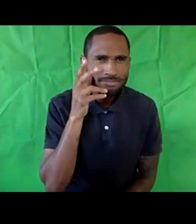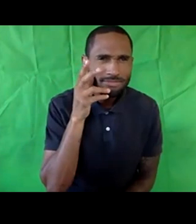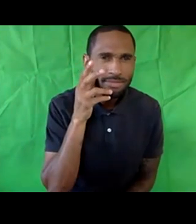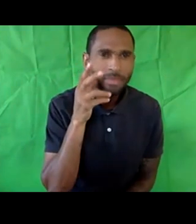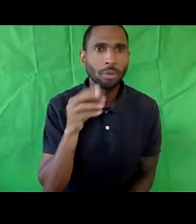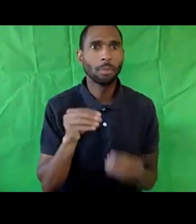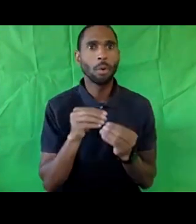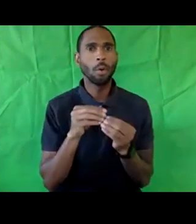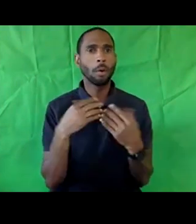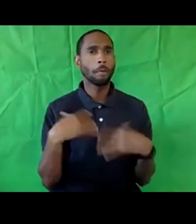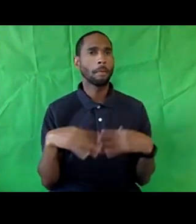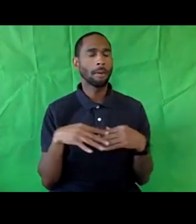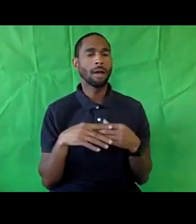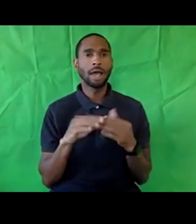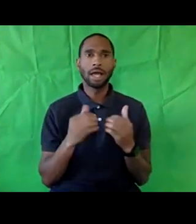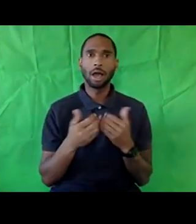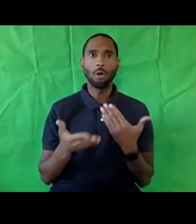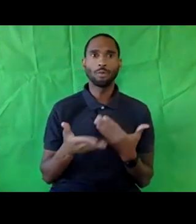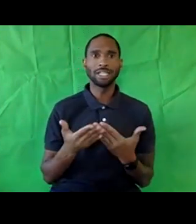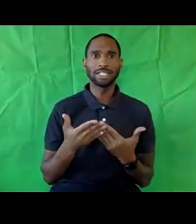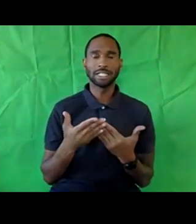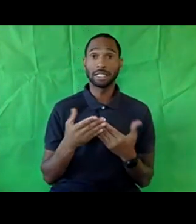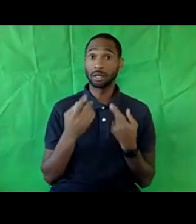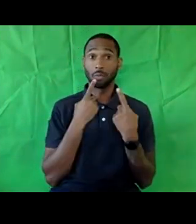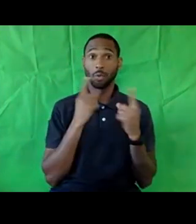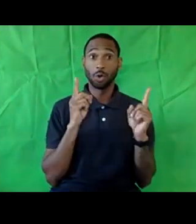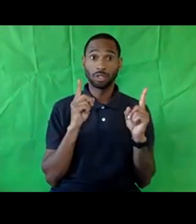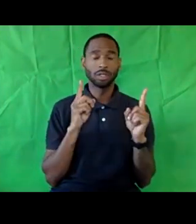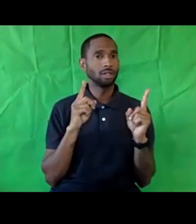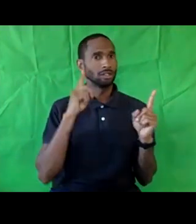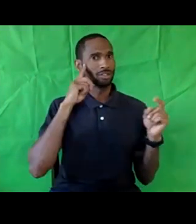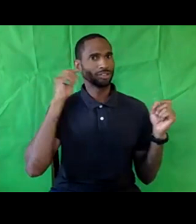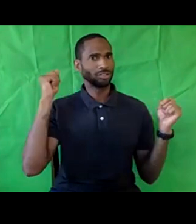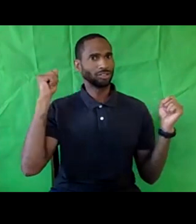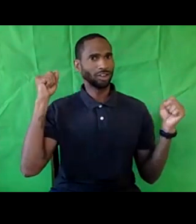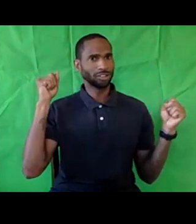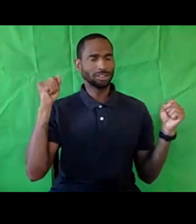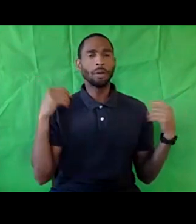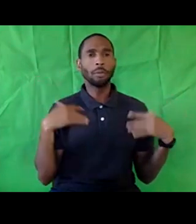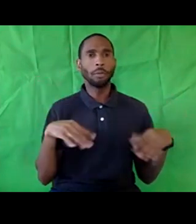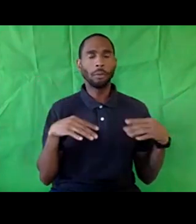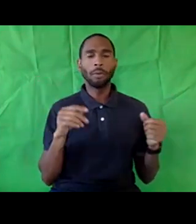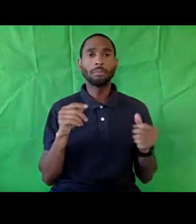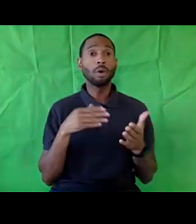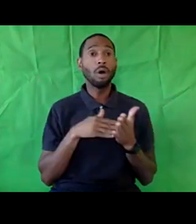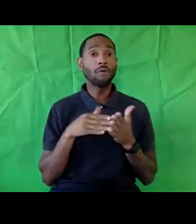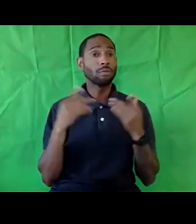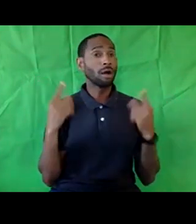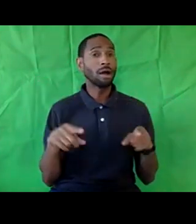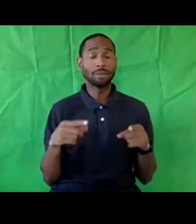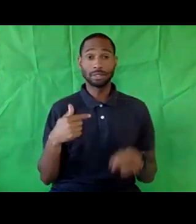listening, and how easy, like how well that works is really surprising. And oftentimes I think when I'm